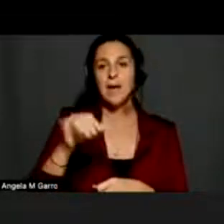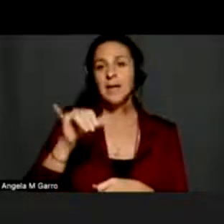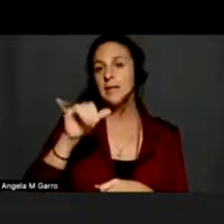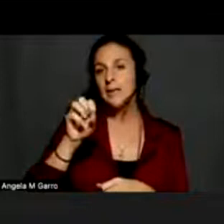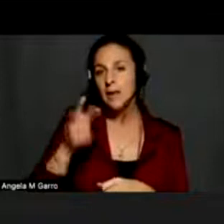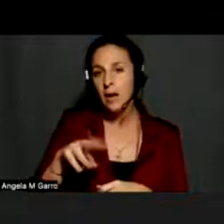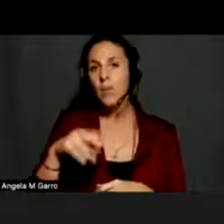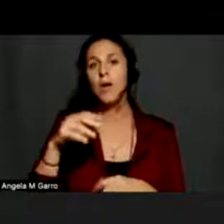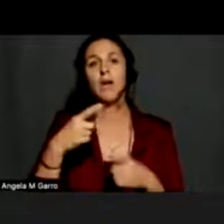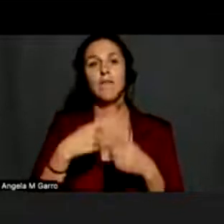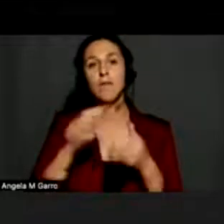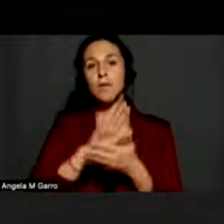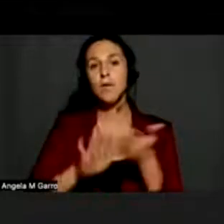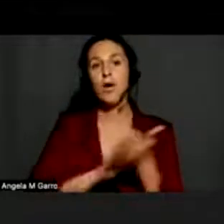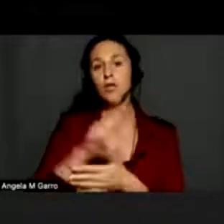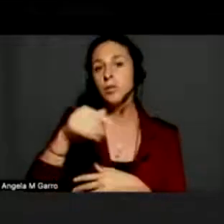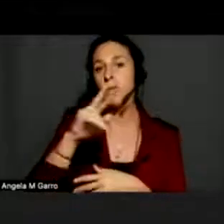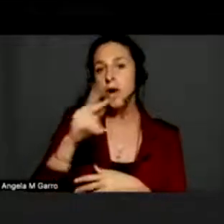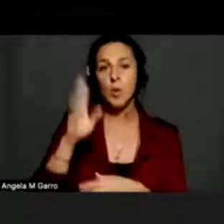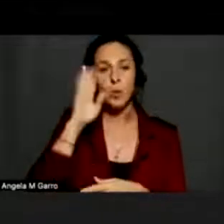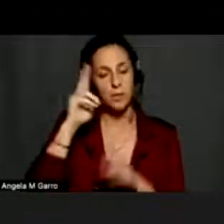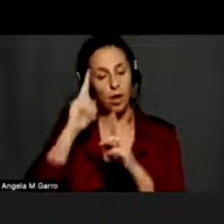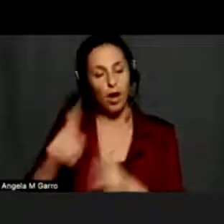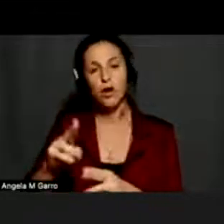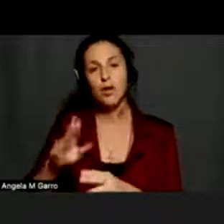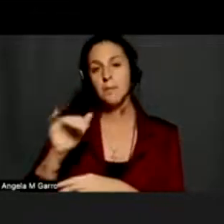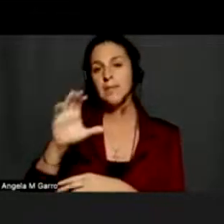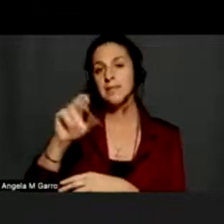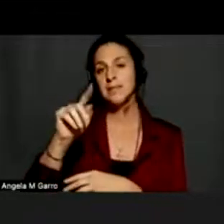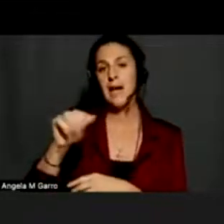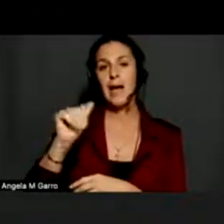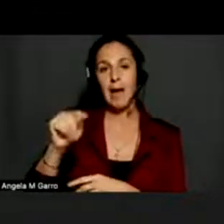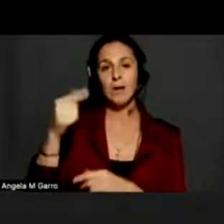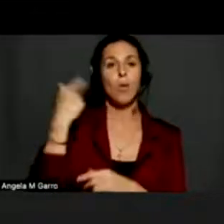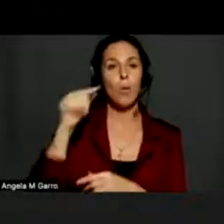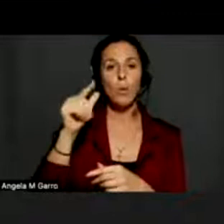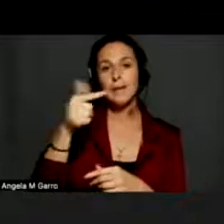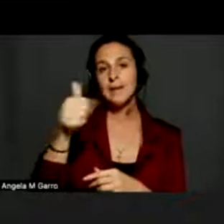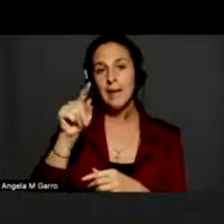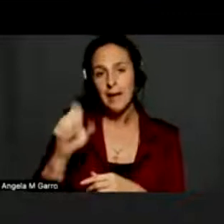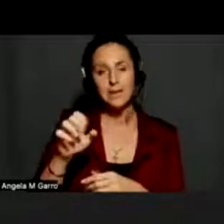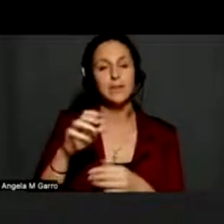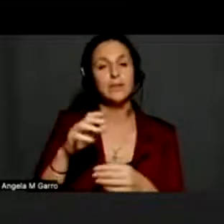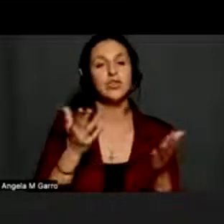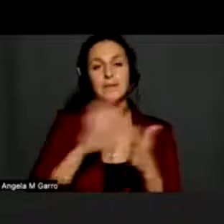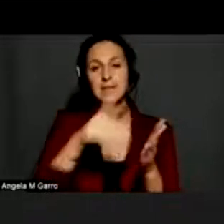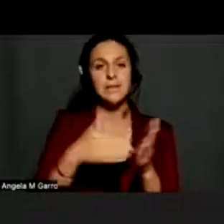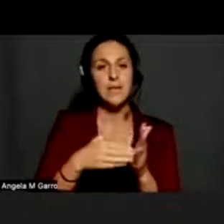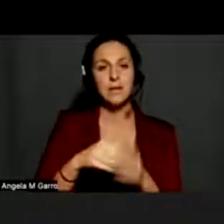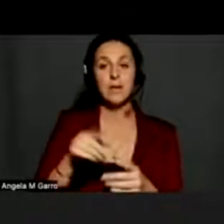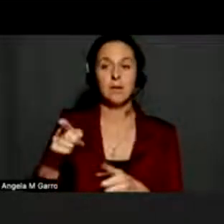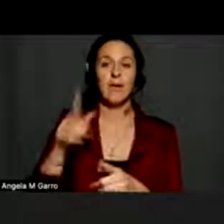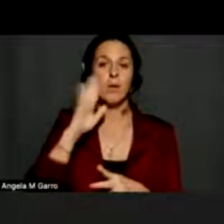from College Park are going to be honored by CTA at the Golden Gate Service Center, WHO Awards for